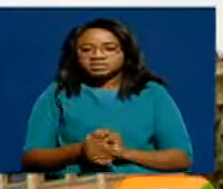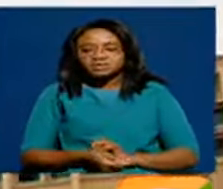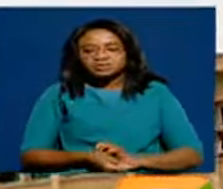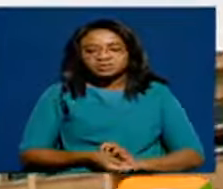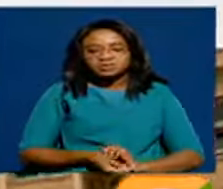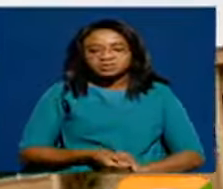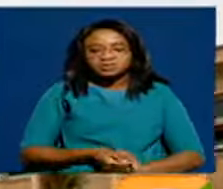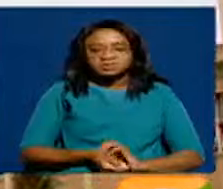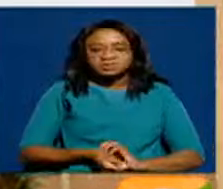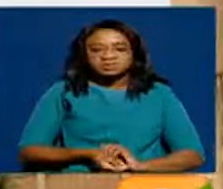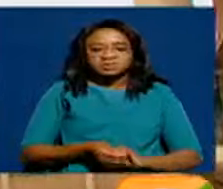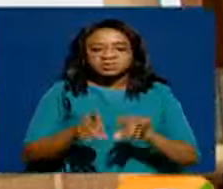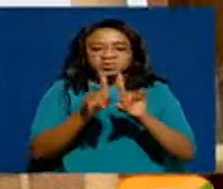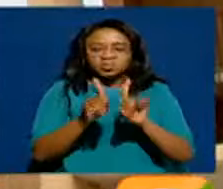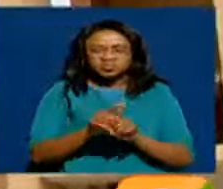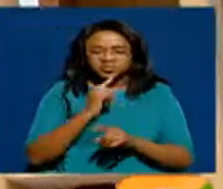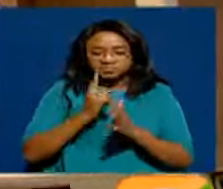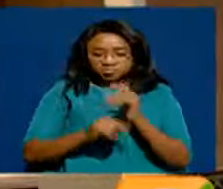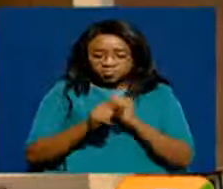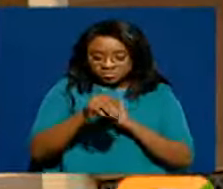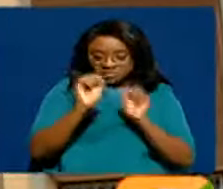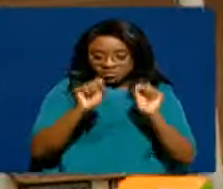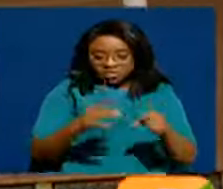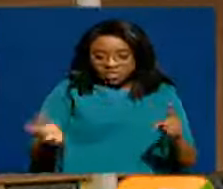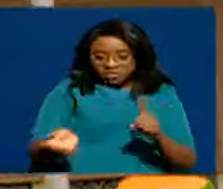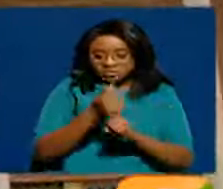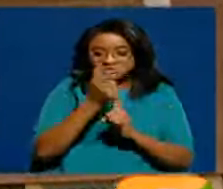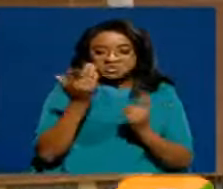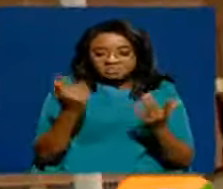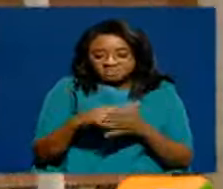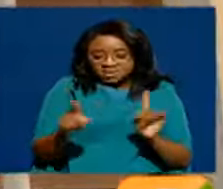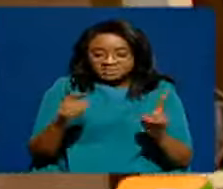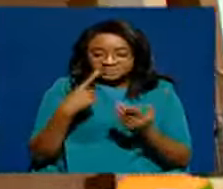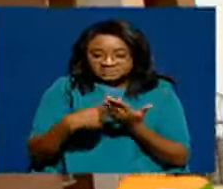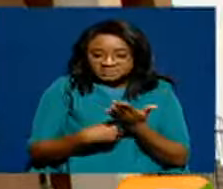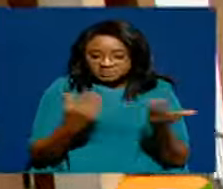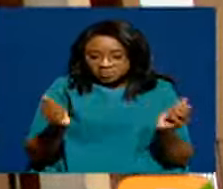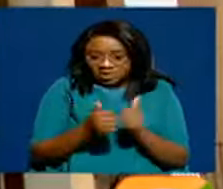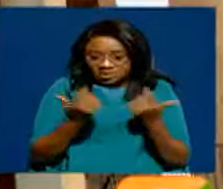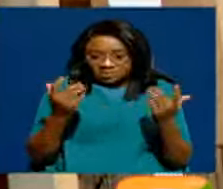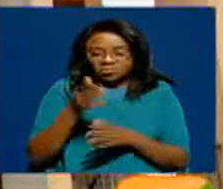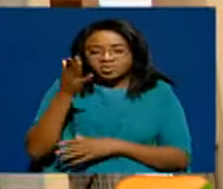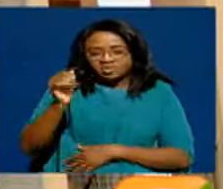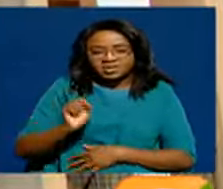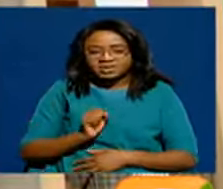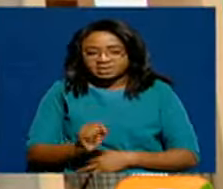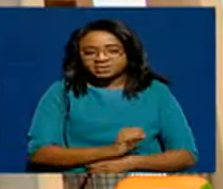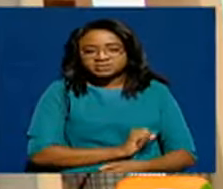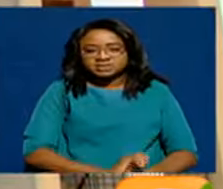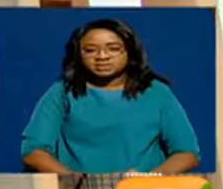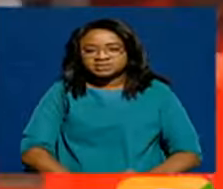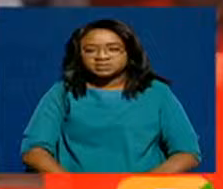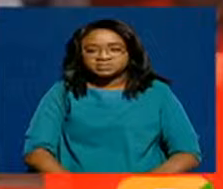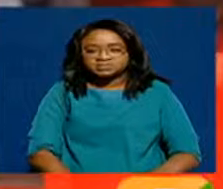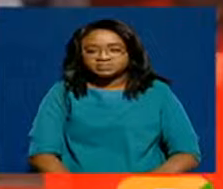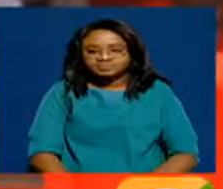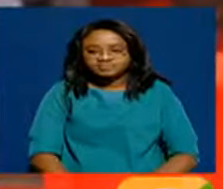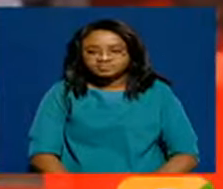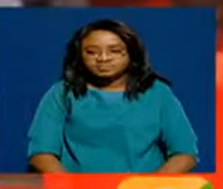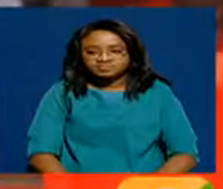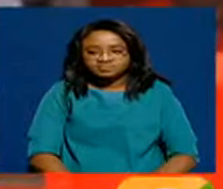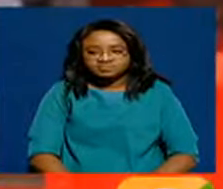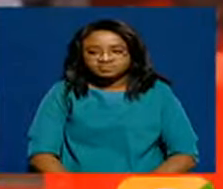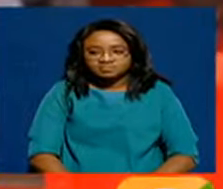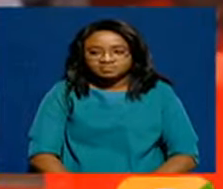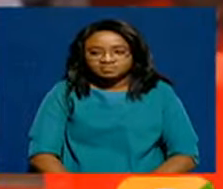Cheruiyot says can only be decided at the Senate. This is a conversation whose time has come. Let us freely